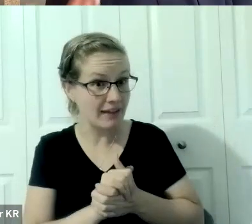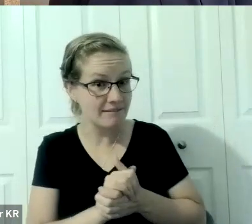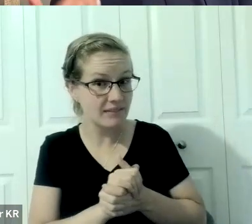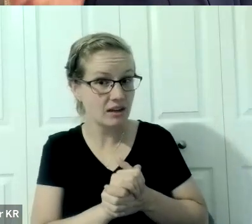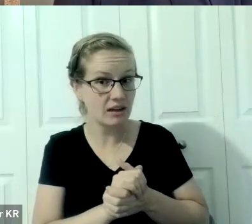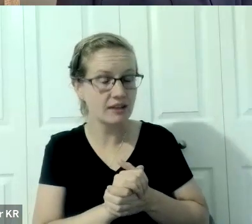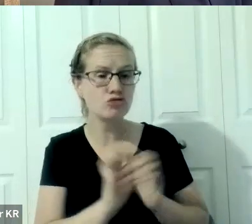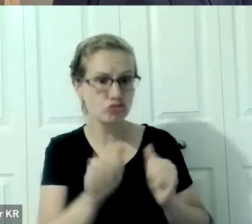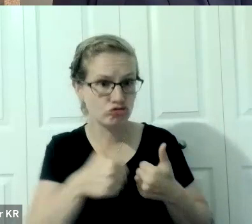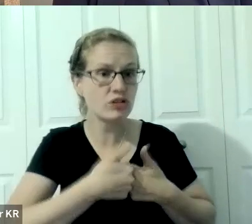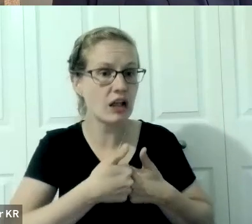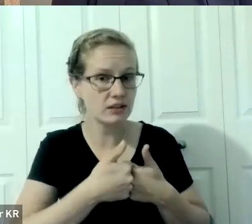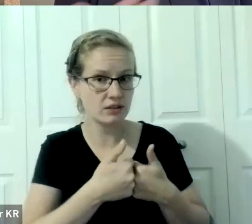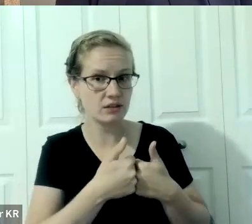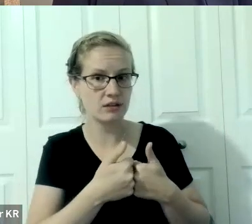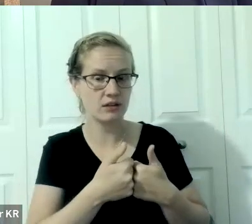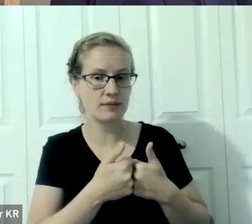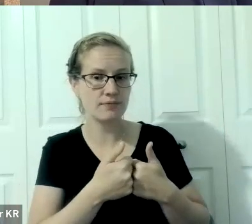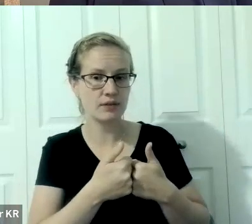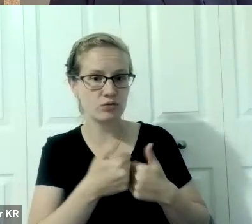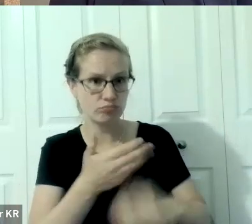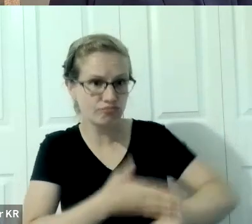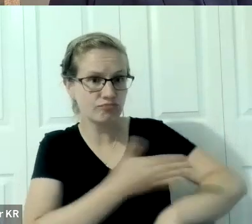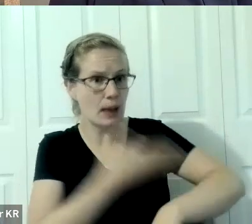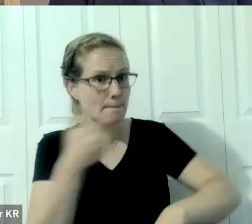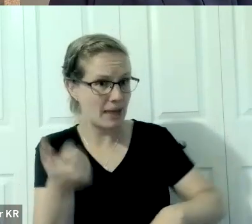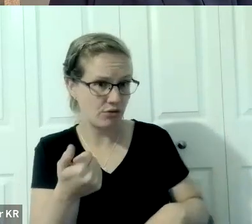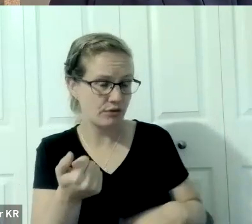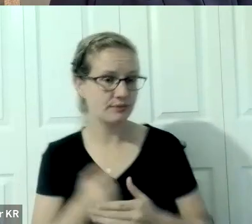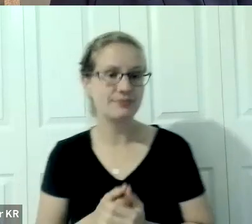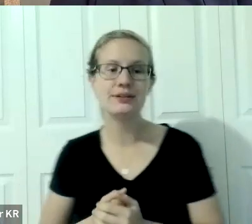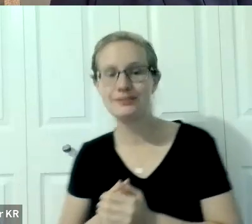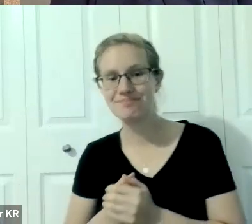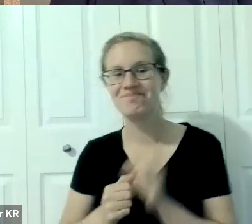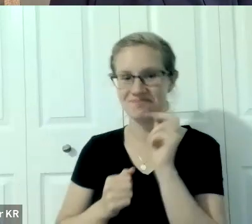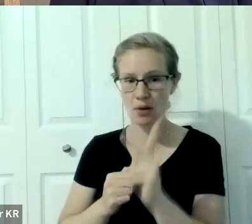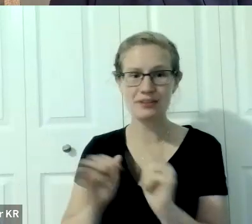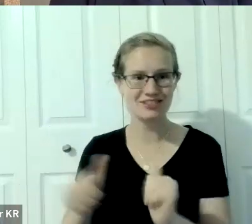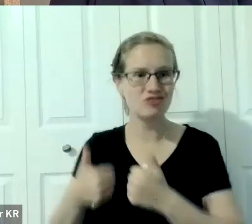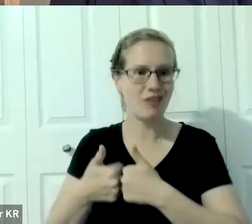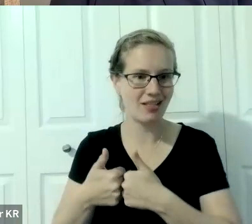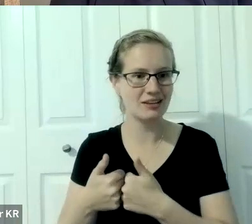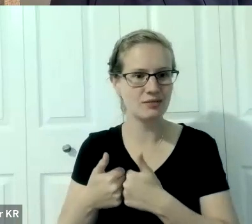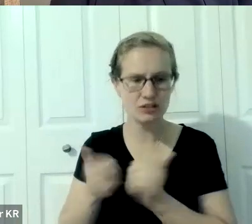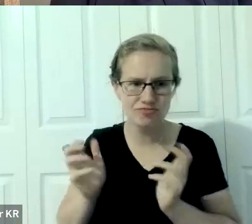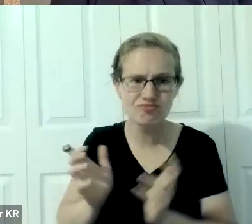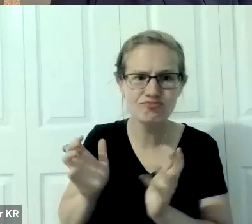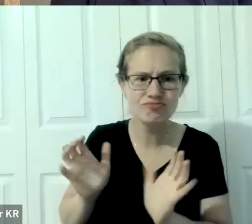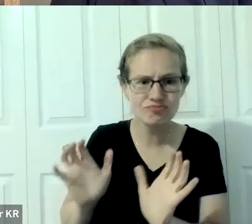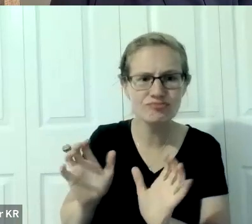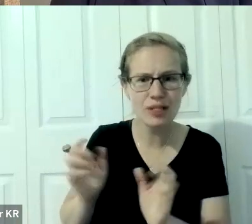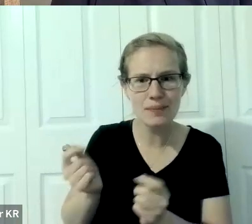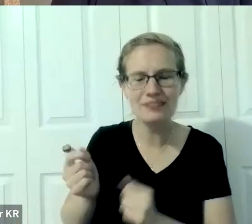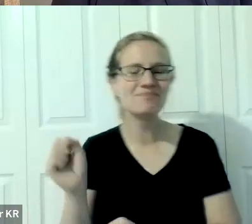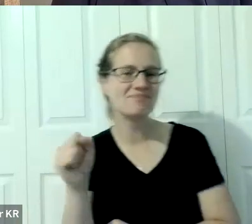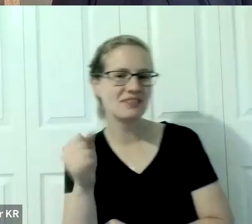believe them and challenge them, obviously, to get better. So, okay, just challenge them and press them on a little bit. Okay, good